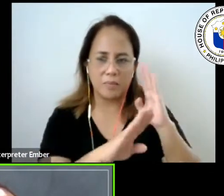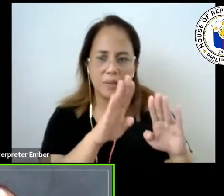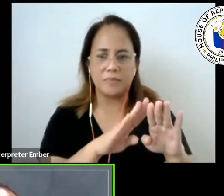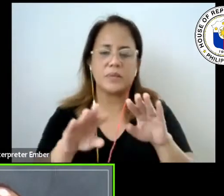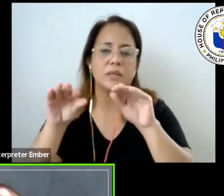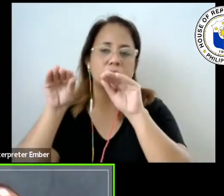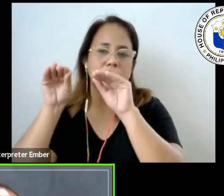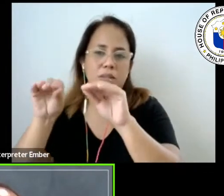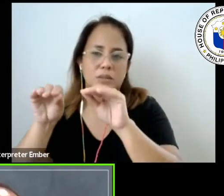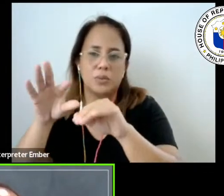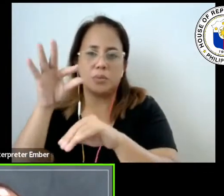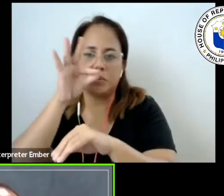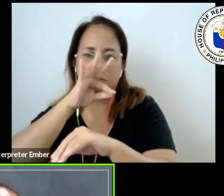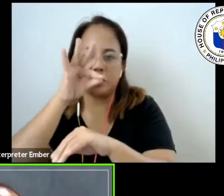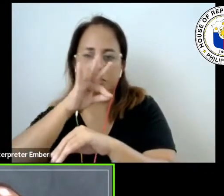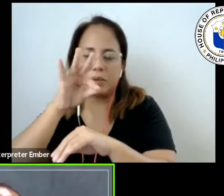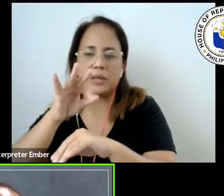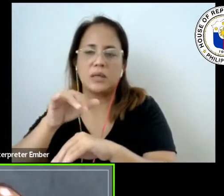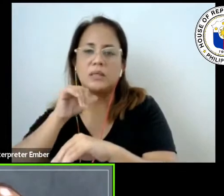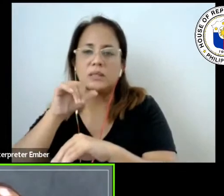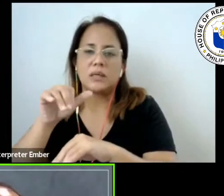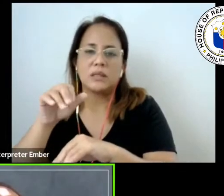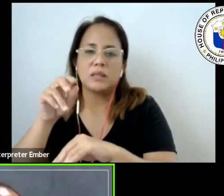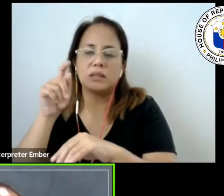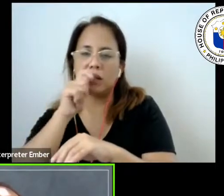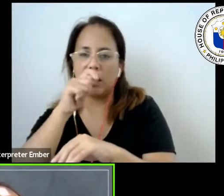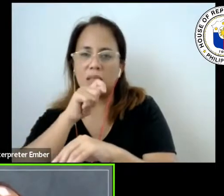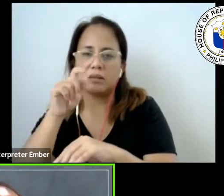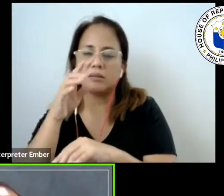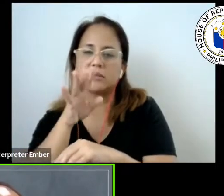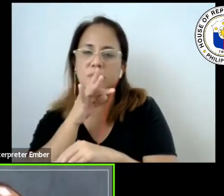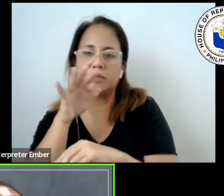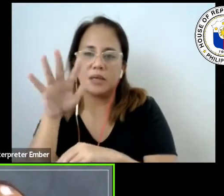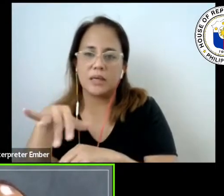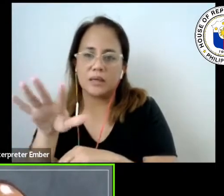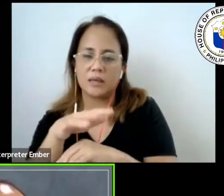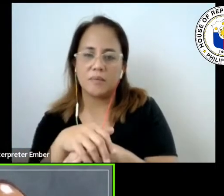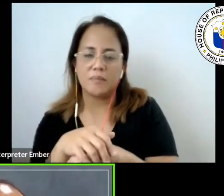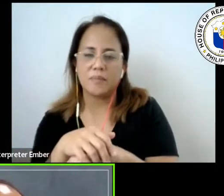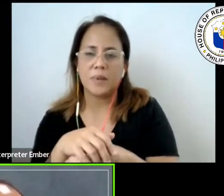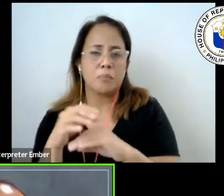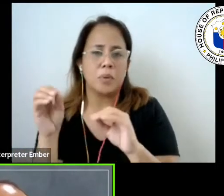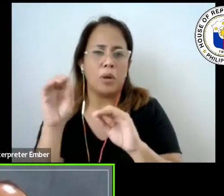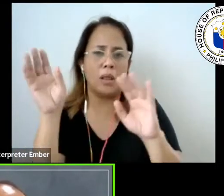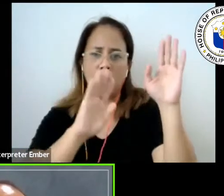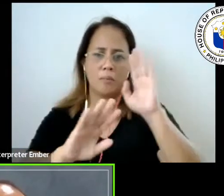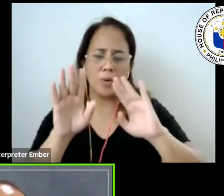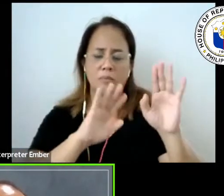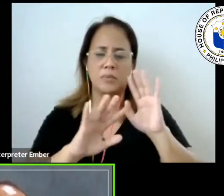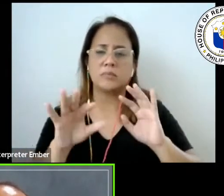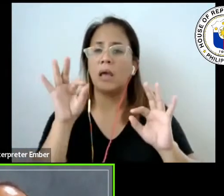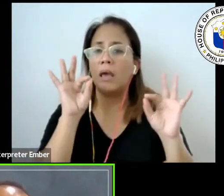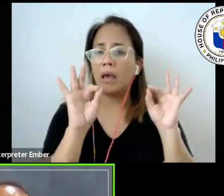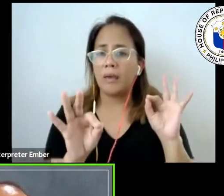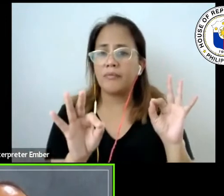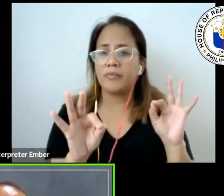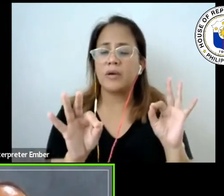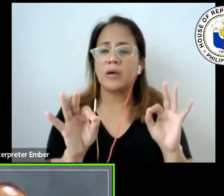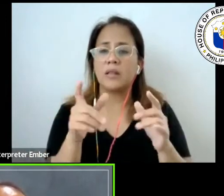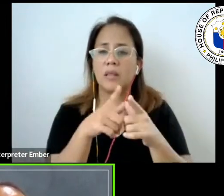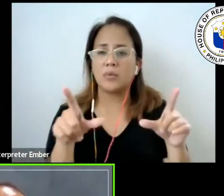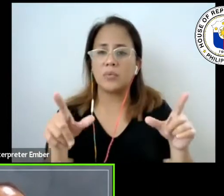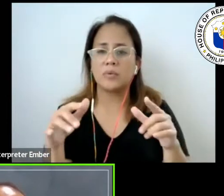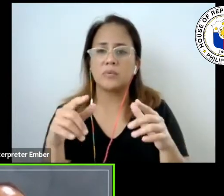teaching Filipino in a non-Tagalog speaking area, for instance. I have no problems if the